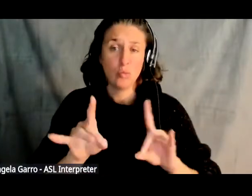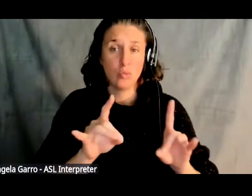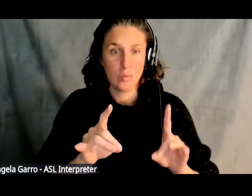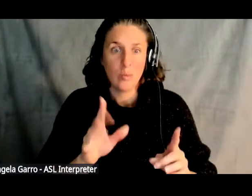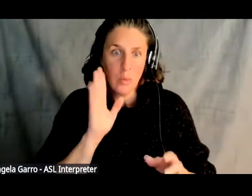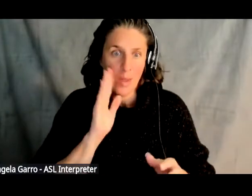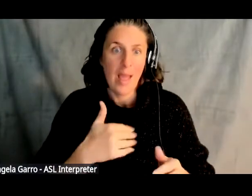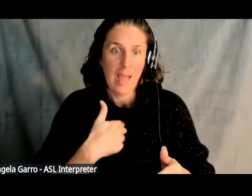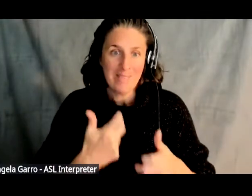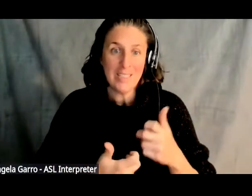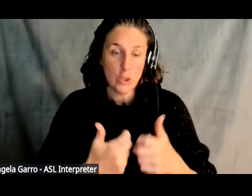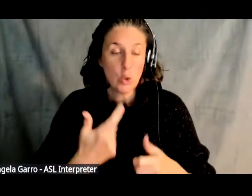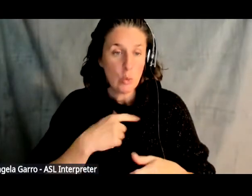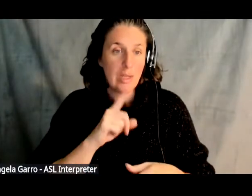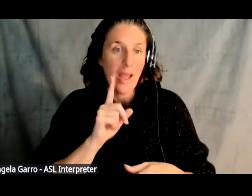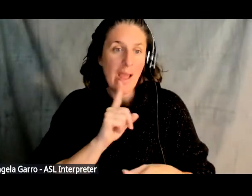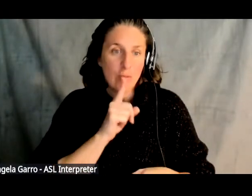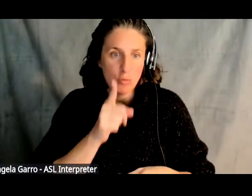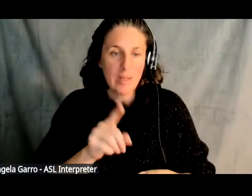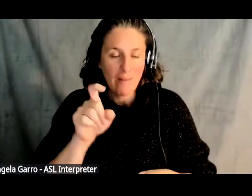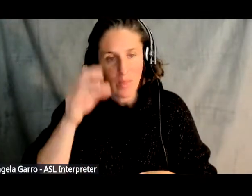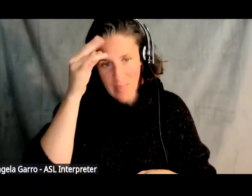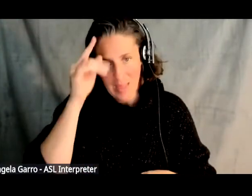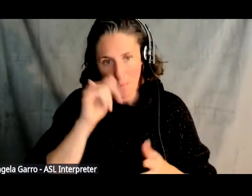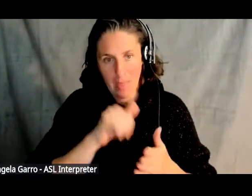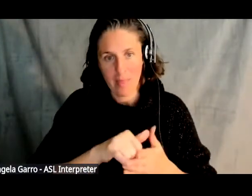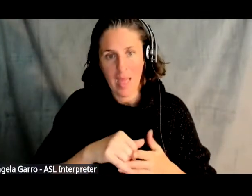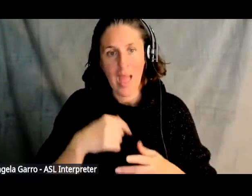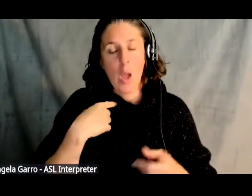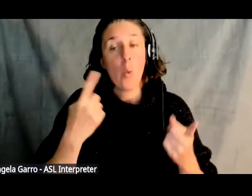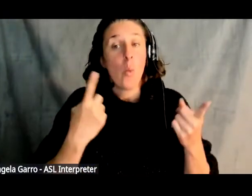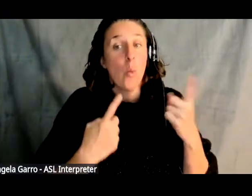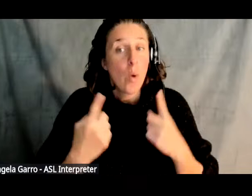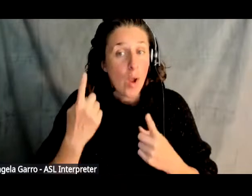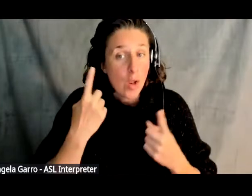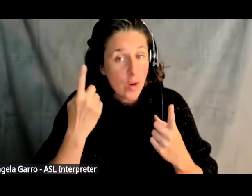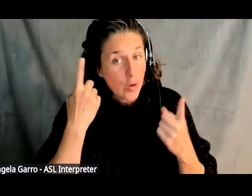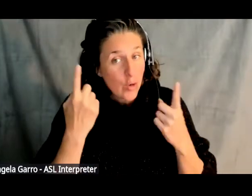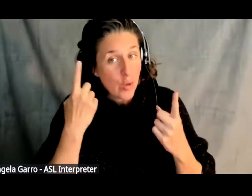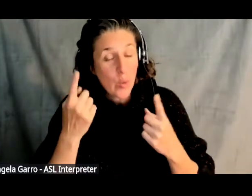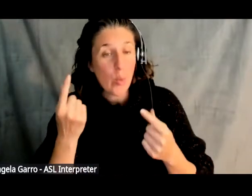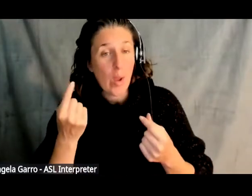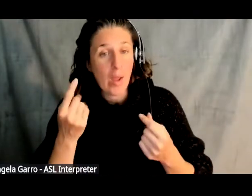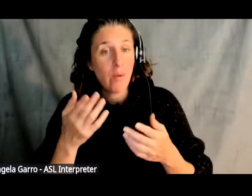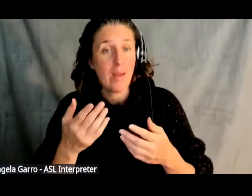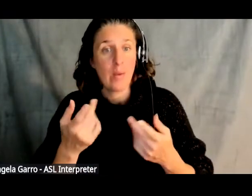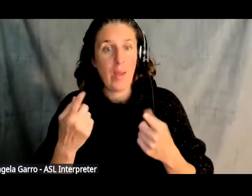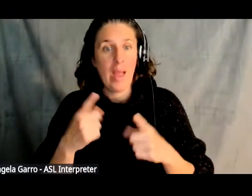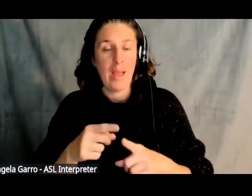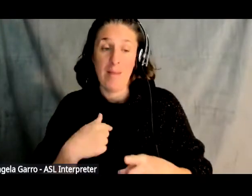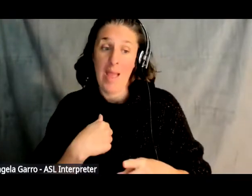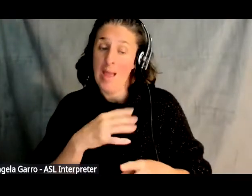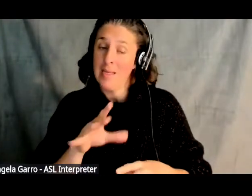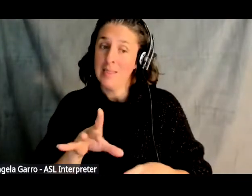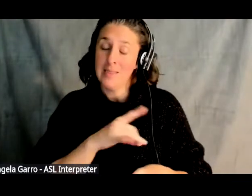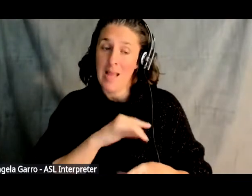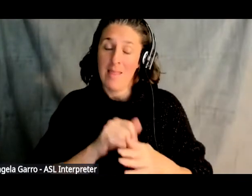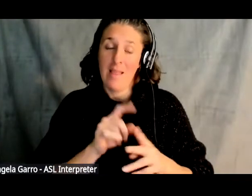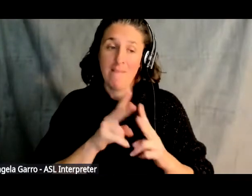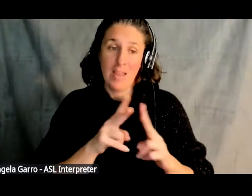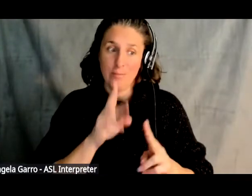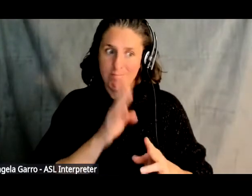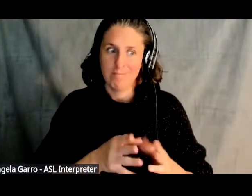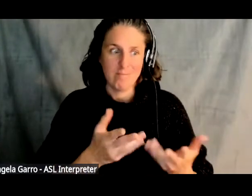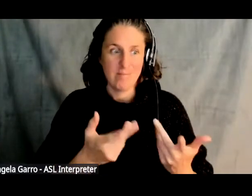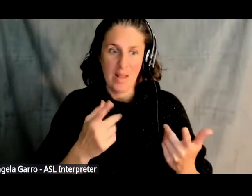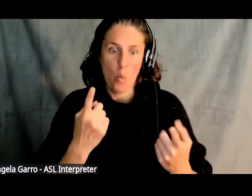going to have to really think about. And I wonder what will happen. And I think it's one of the things I take very soberly. I think we've talked about it, that is